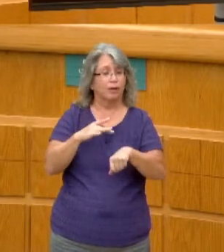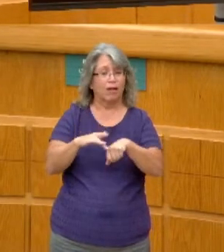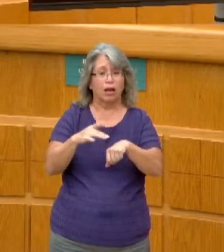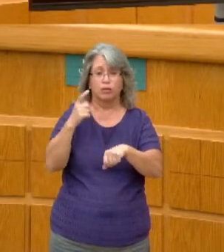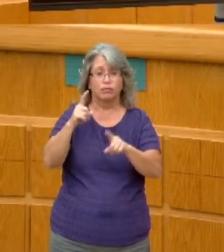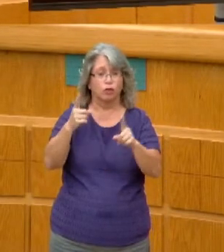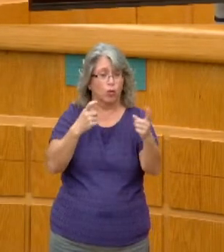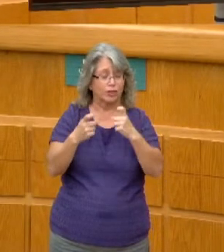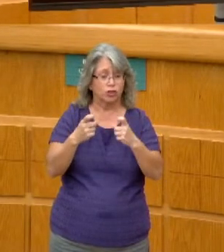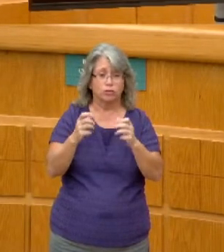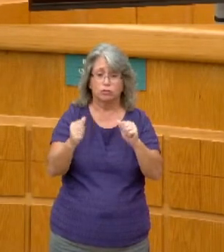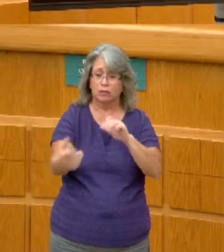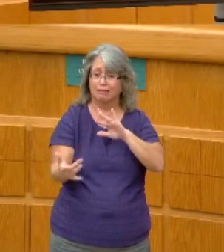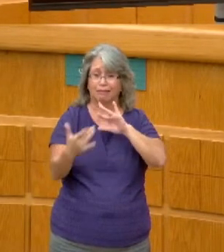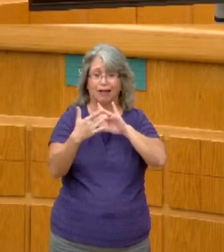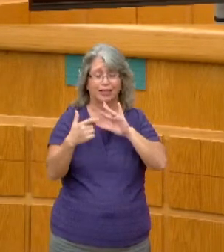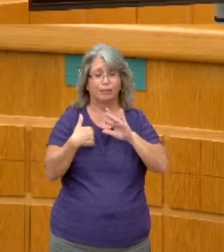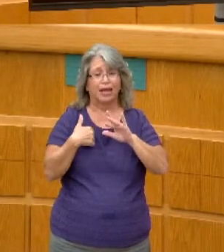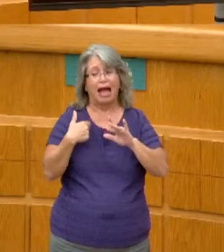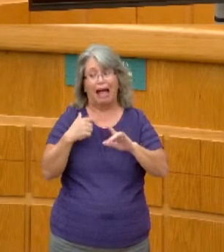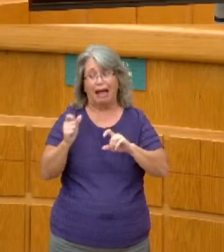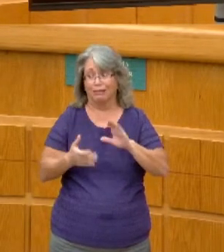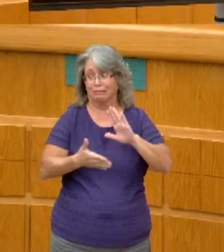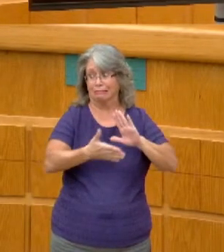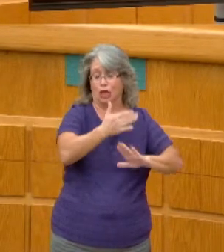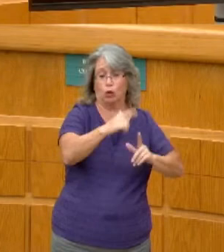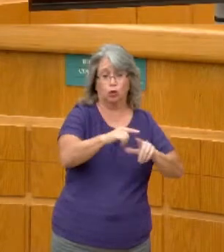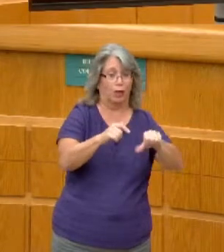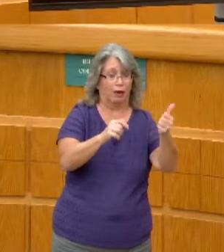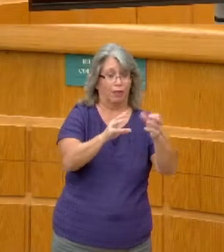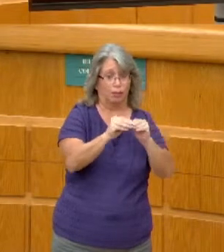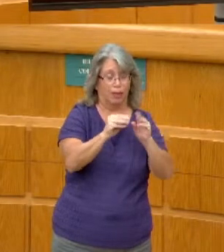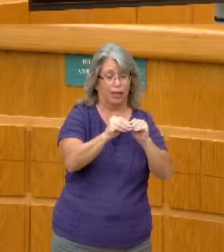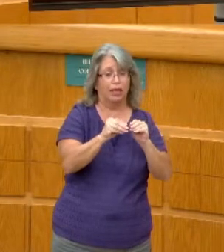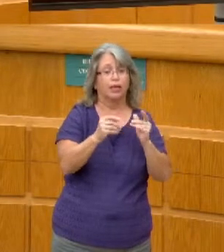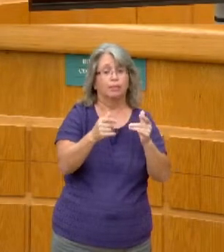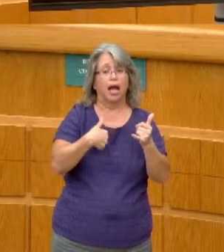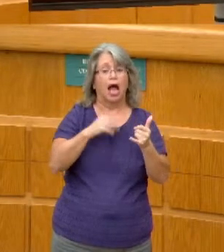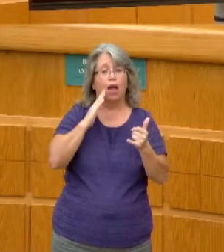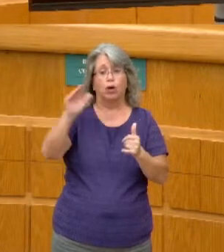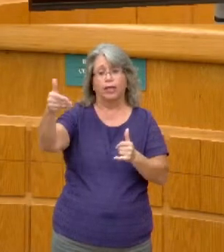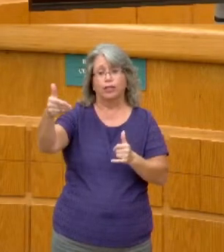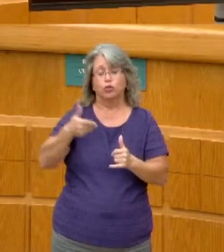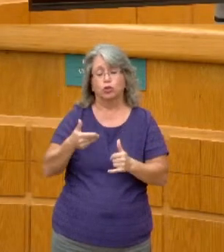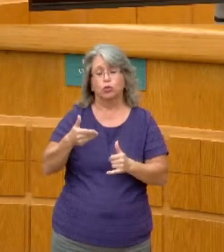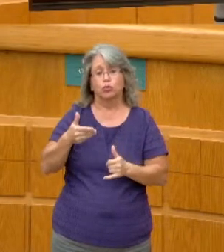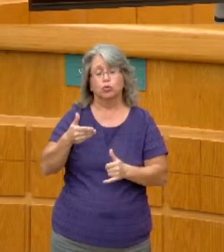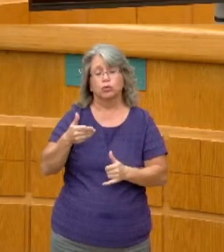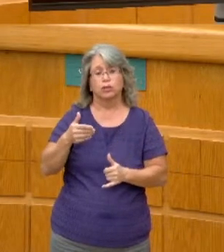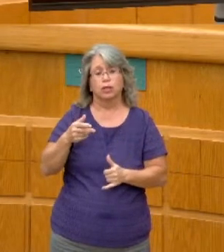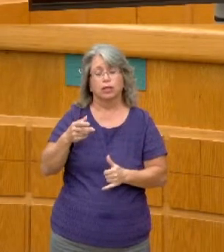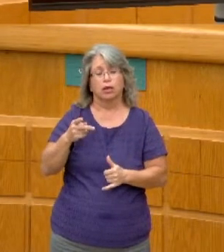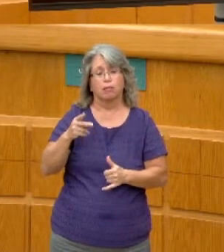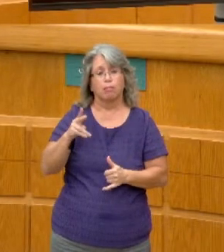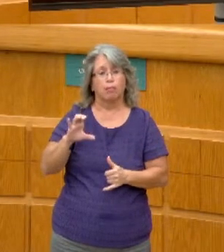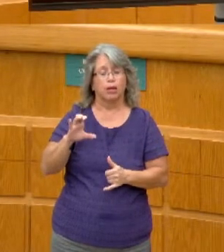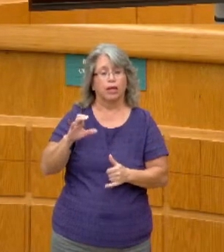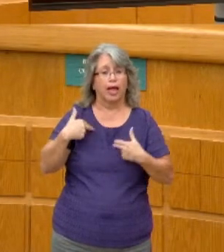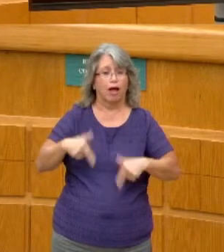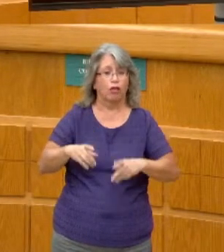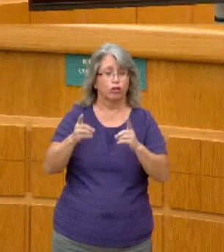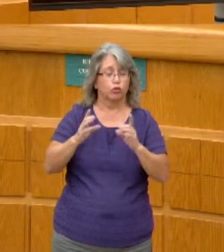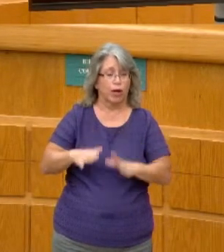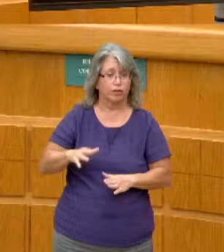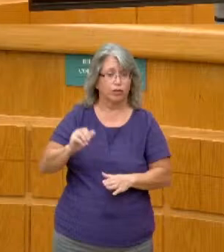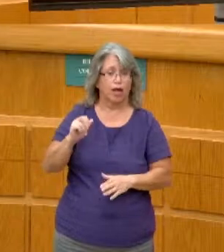take another meeting, but I want to introduce Director of Public Health, Annette Rodriguez, who's really going to help answer the burning question I have on my mind,